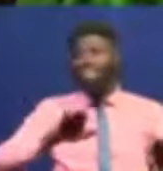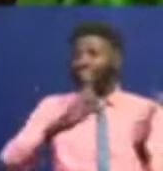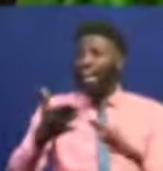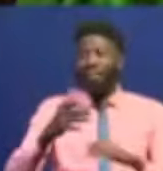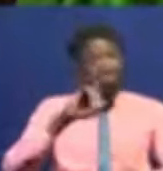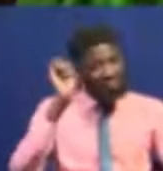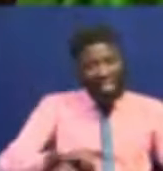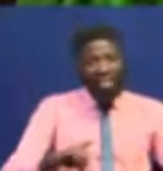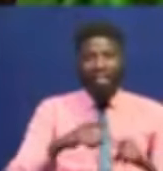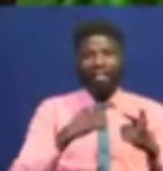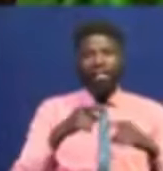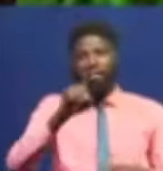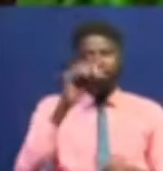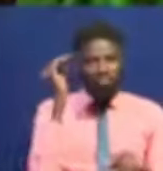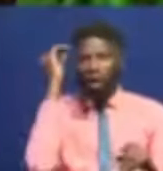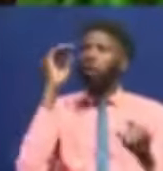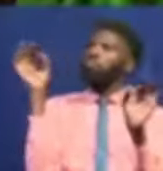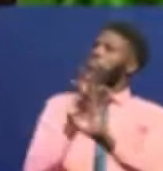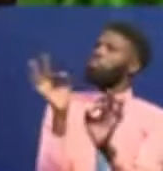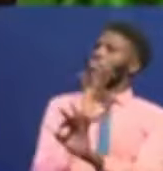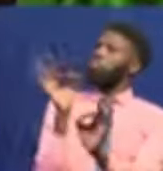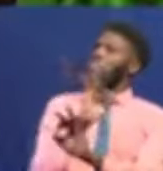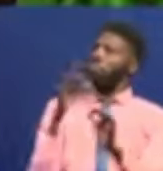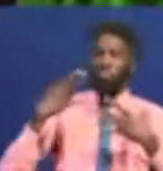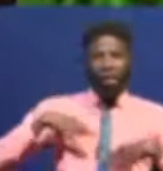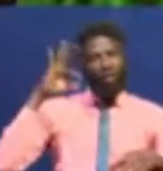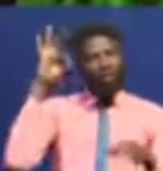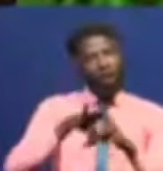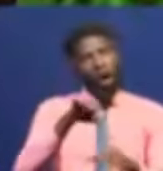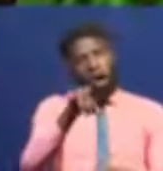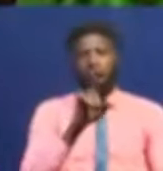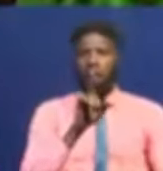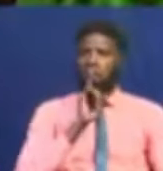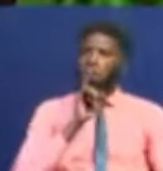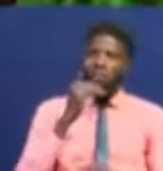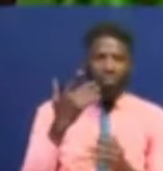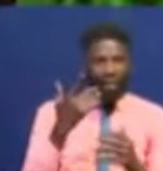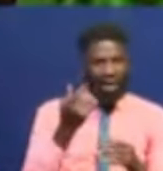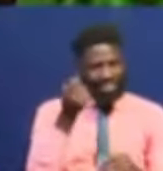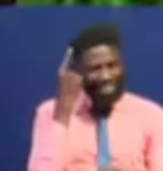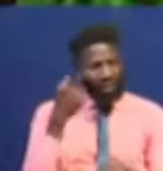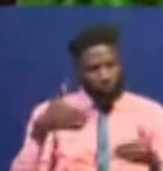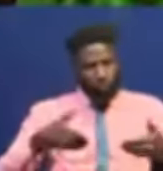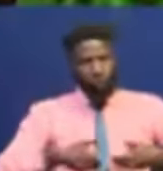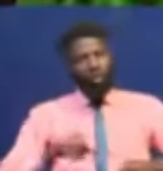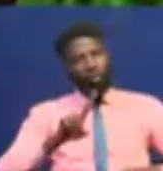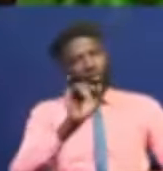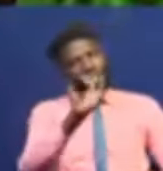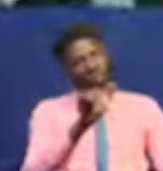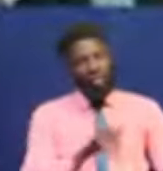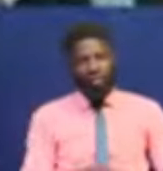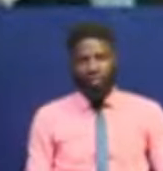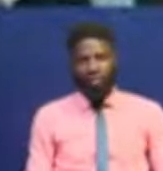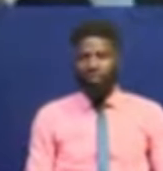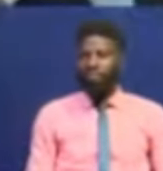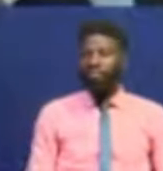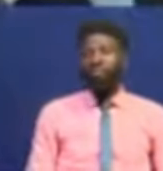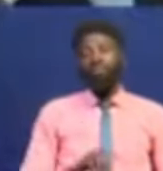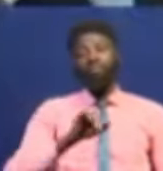where you'd realize what your people, the people that voted for you, are saying? That, I think, is what the young people are asking. Let me tell you,